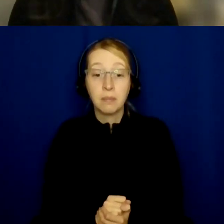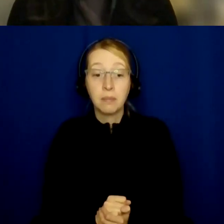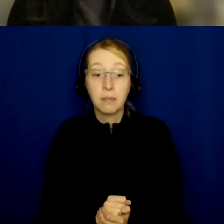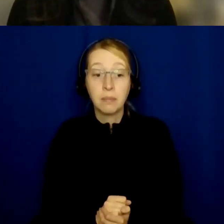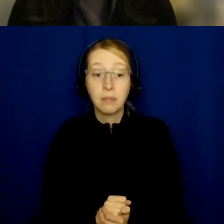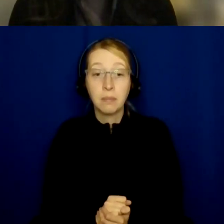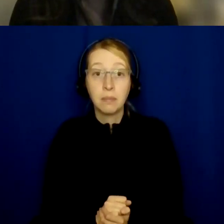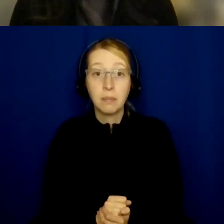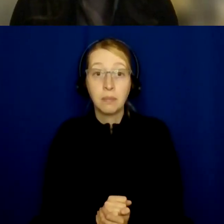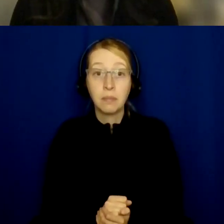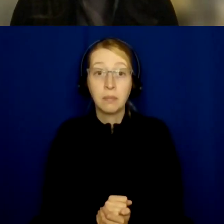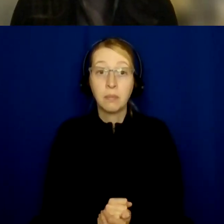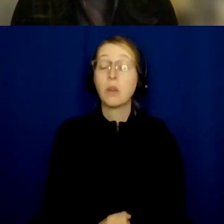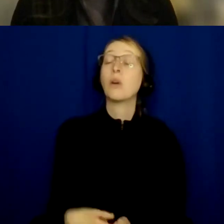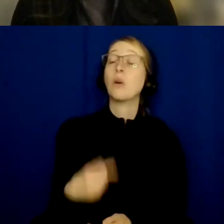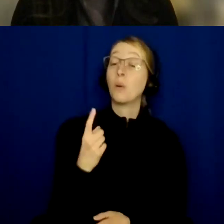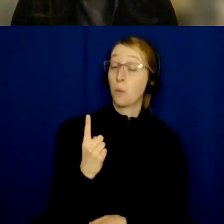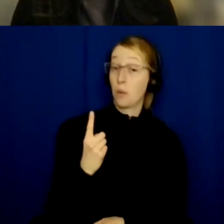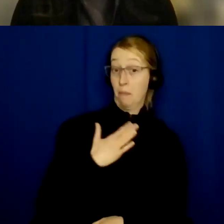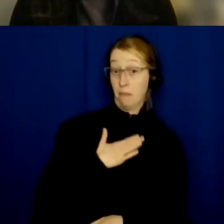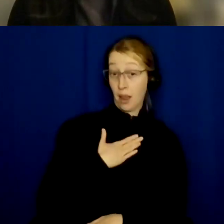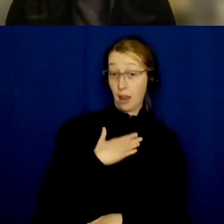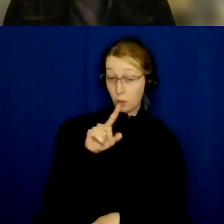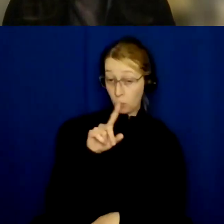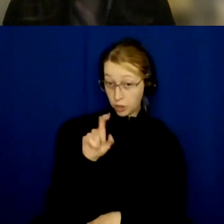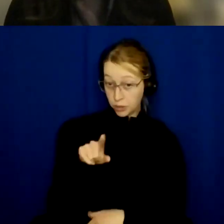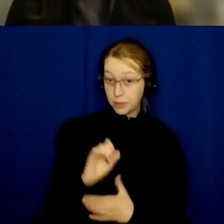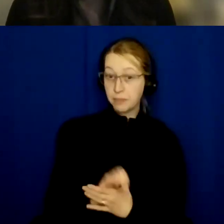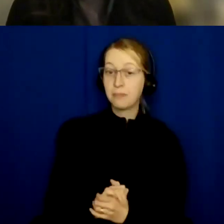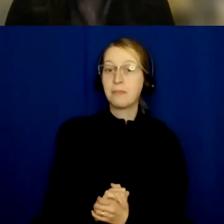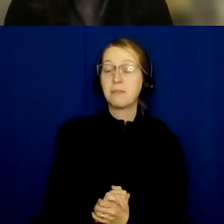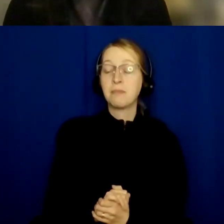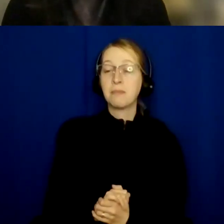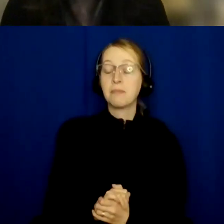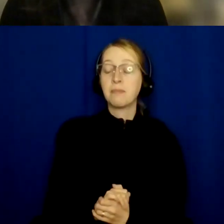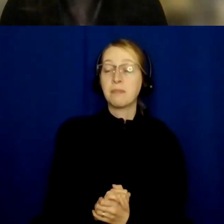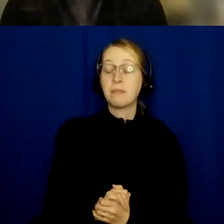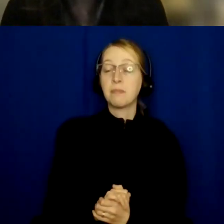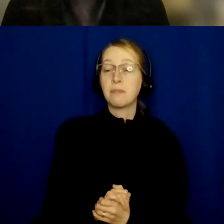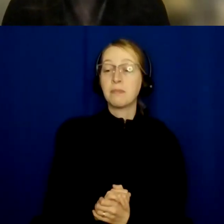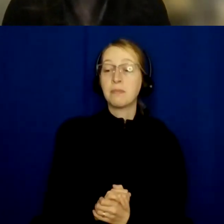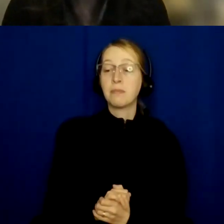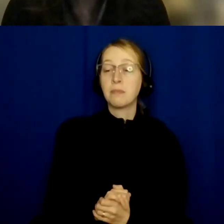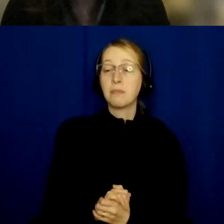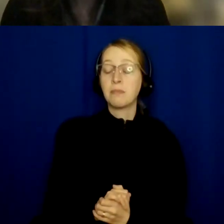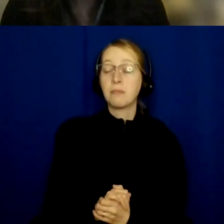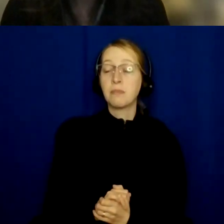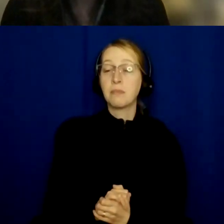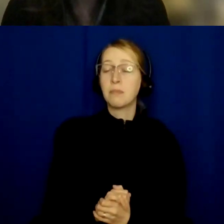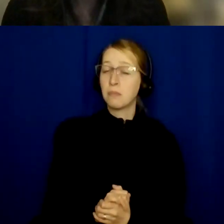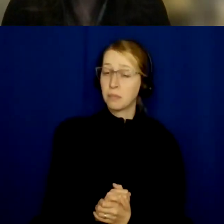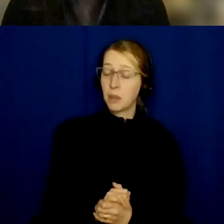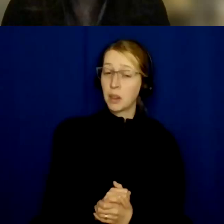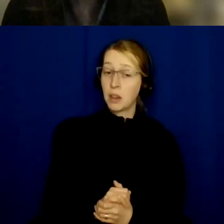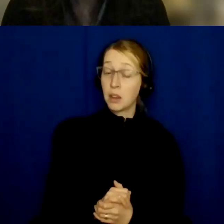So I guess one of my questions is, was one of the concerns that primary healthcare providers